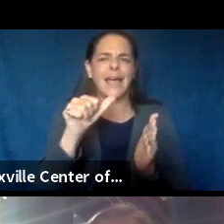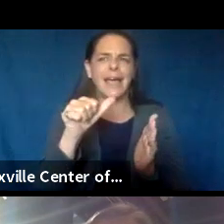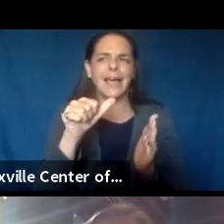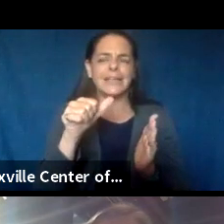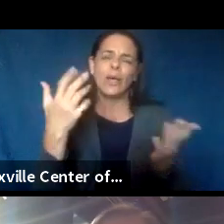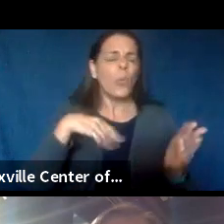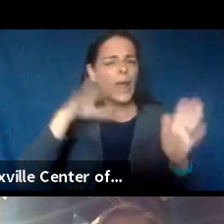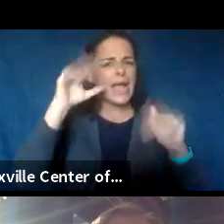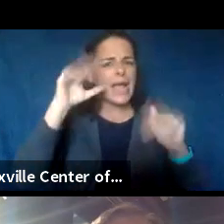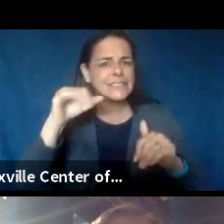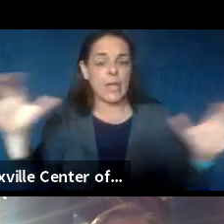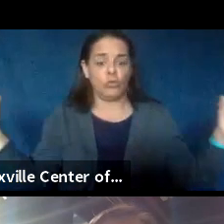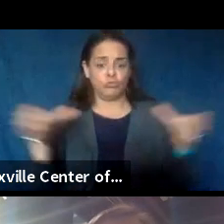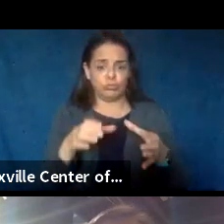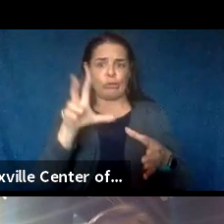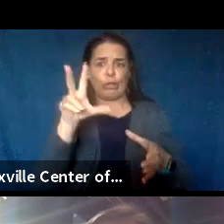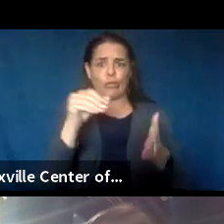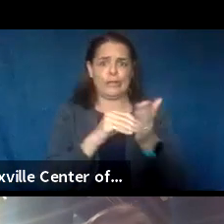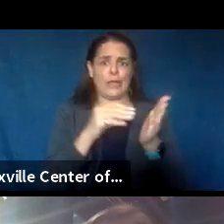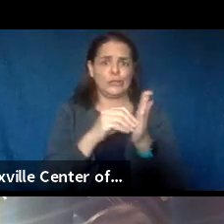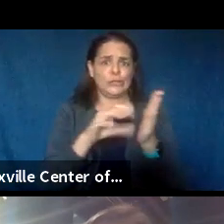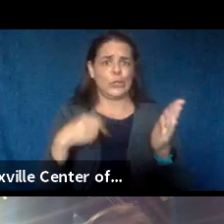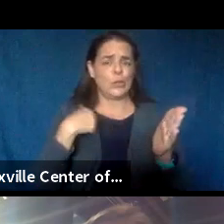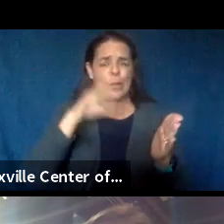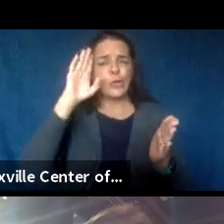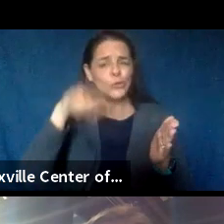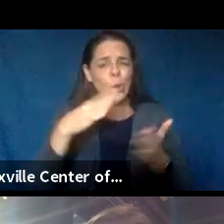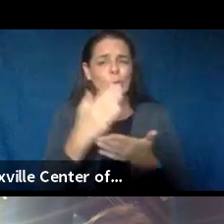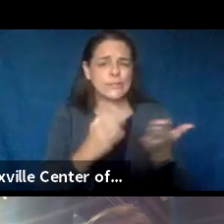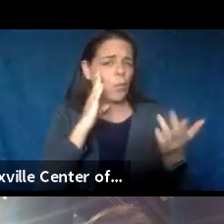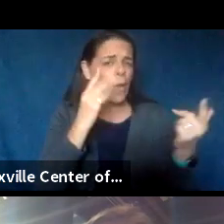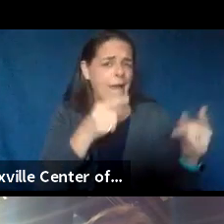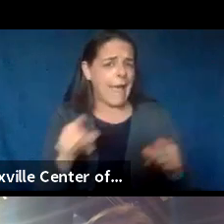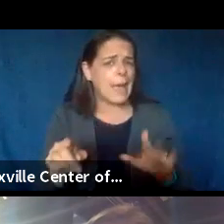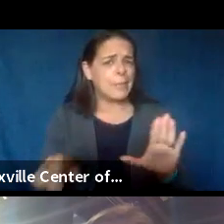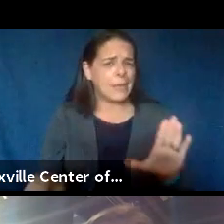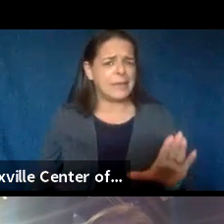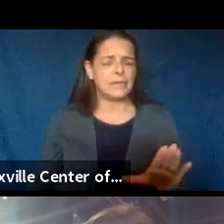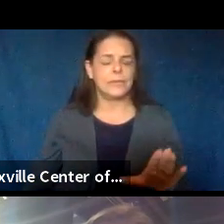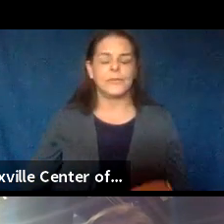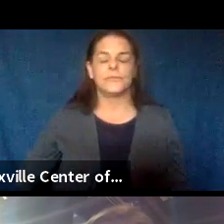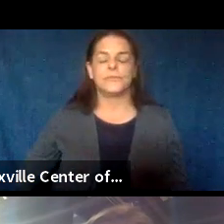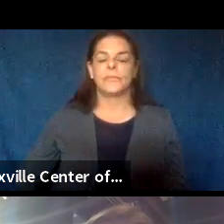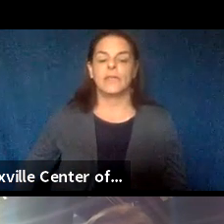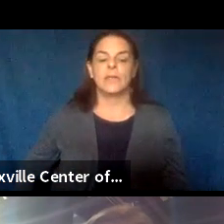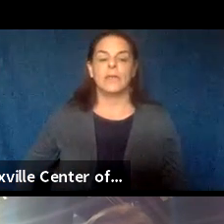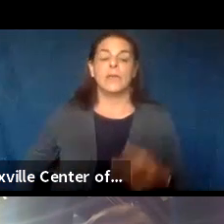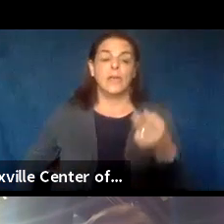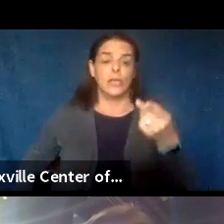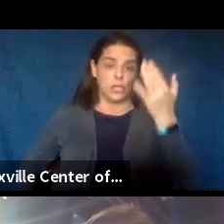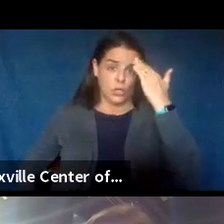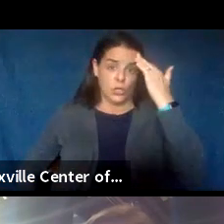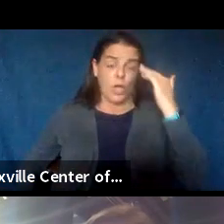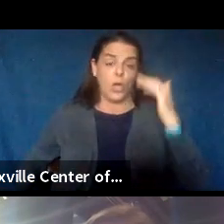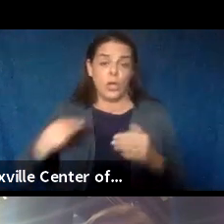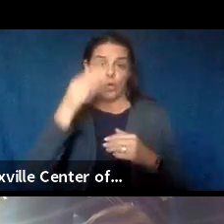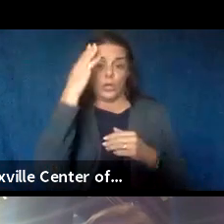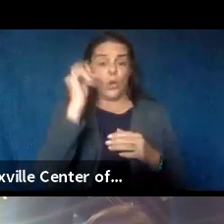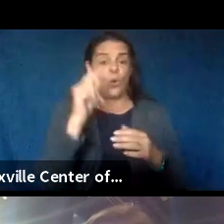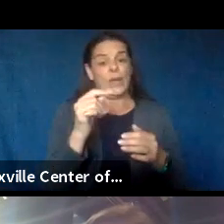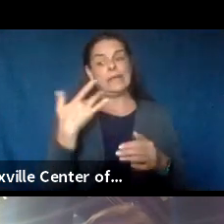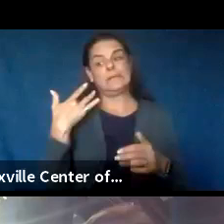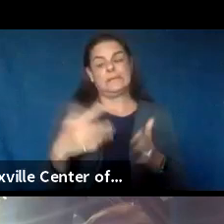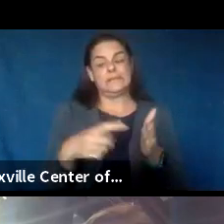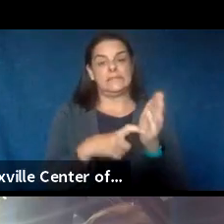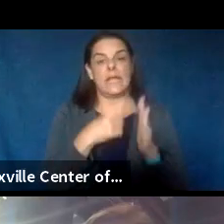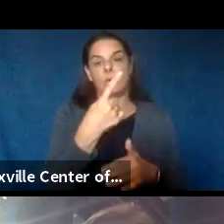back together, 30,000 students, and we knew some of this was going to happen. Now, as you know, it typically takes a couple of weeks